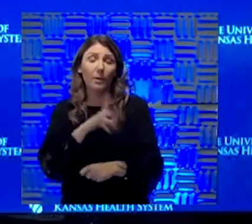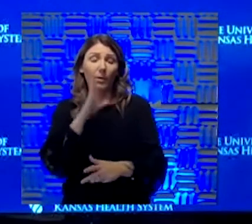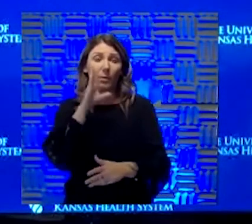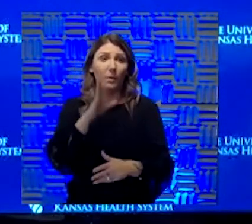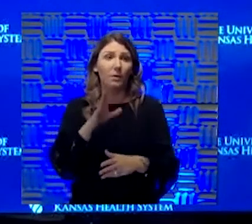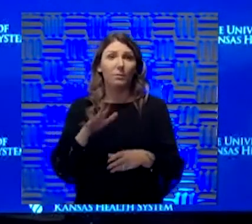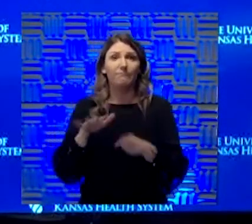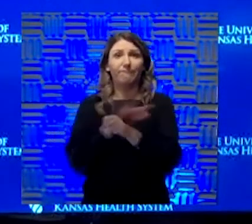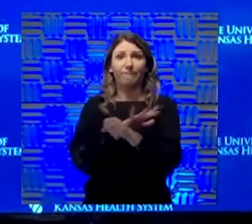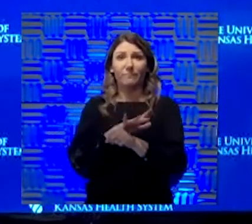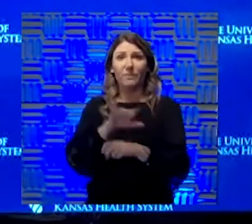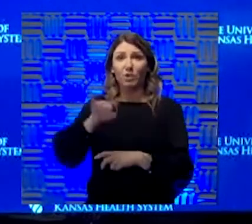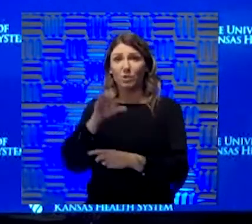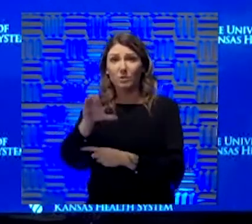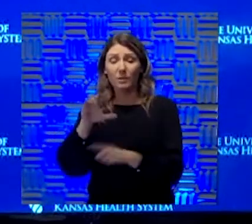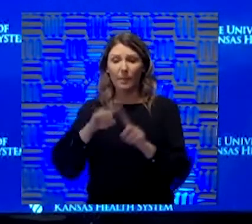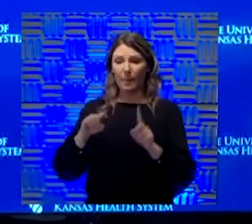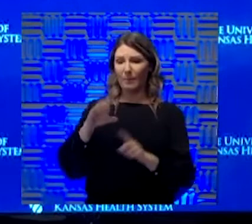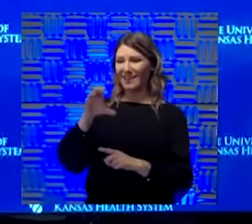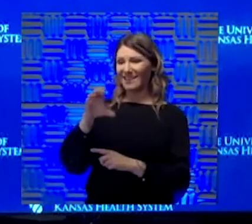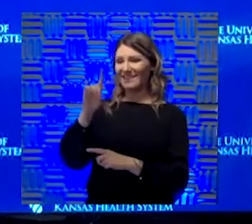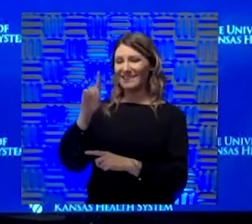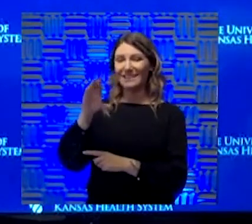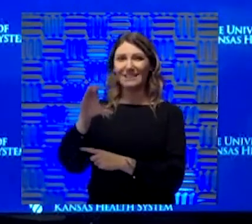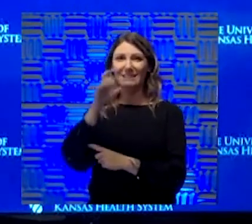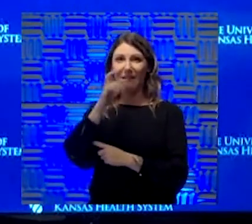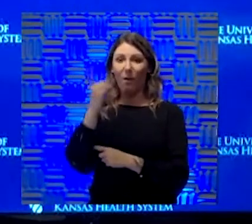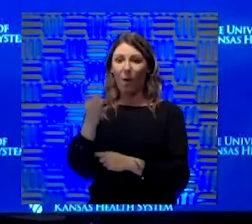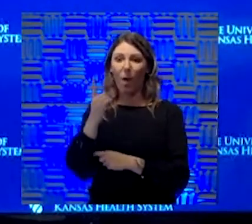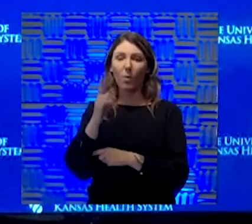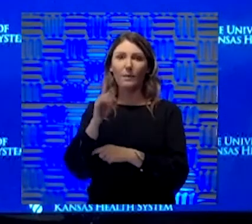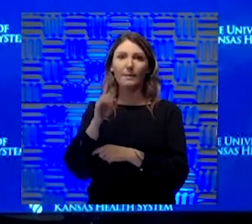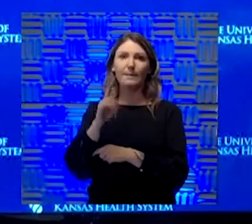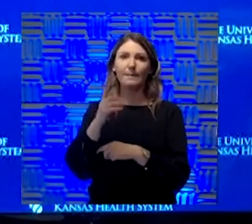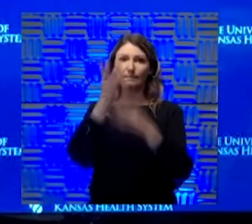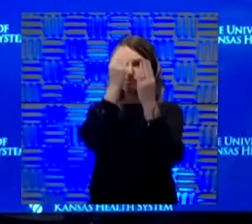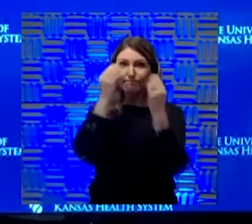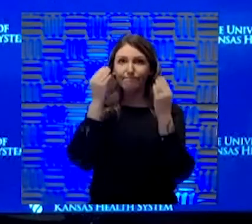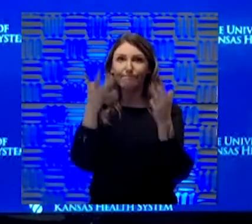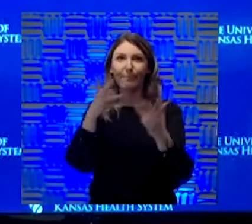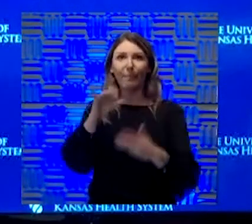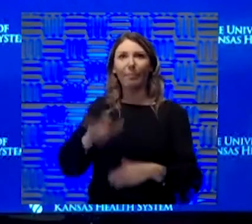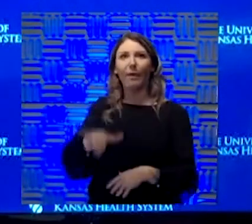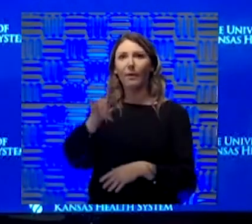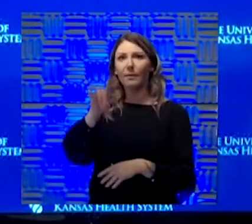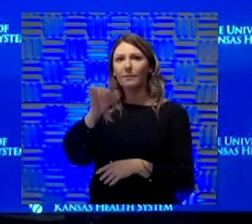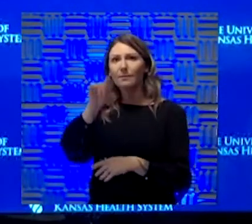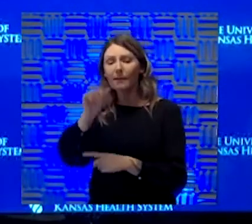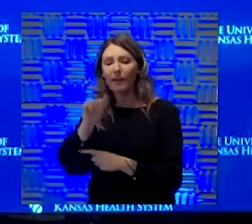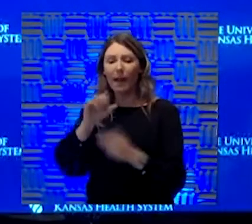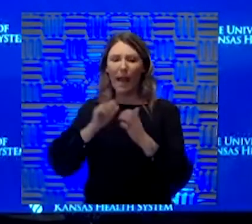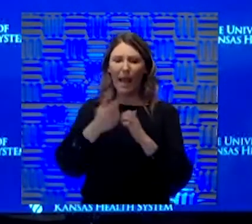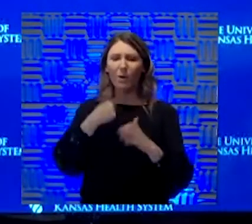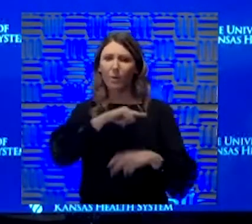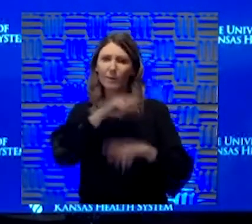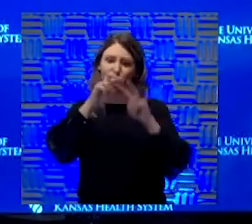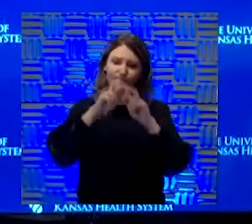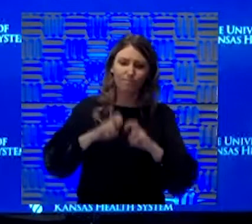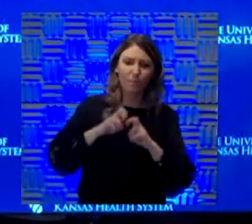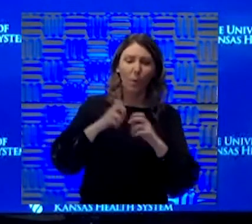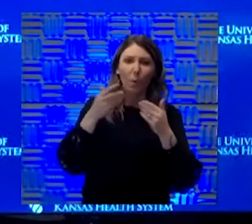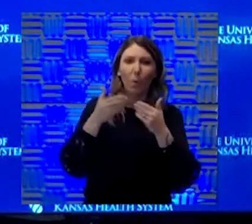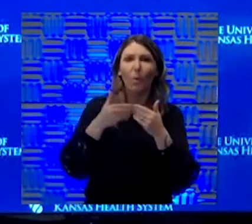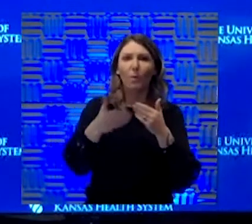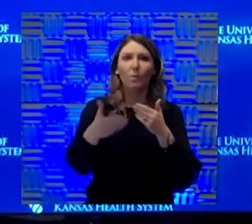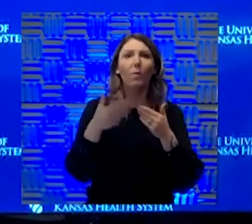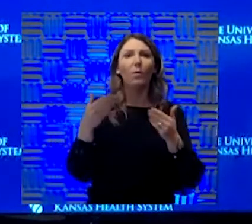County. Yet the CDC has not always put that data out there. How do we look at that going forward, and what's